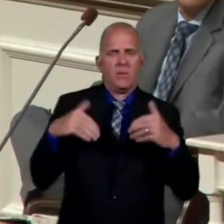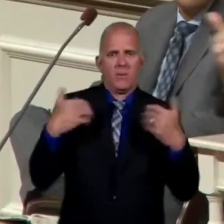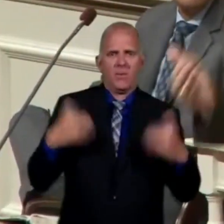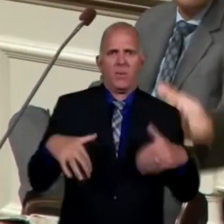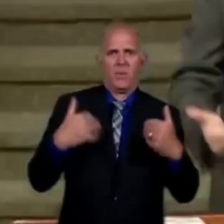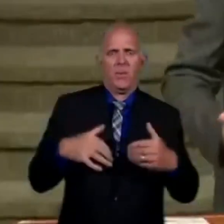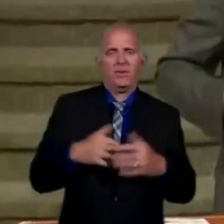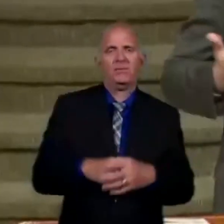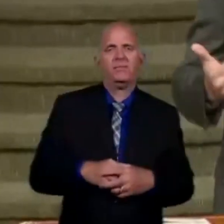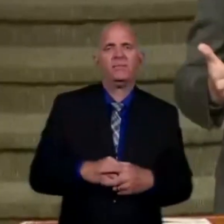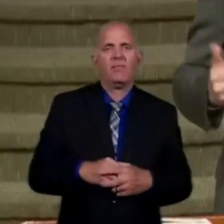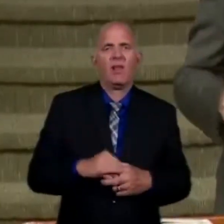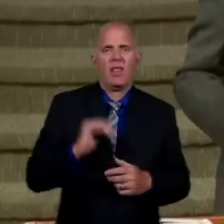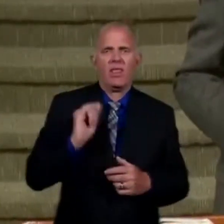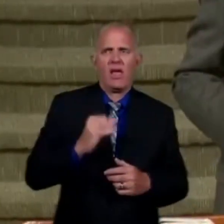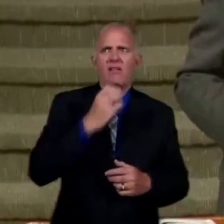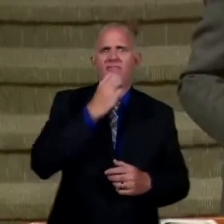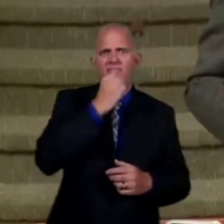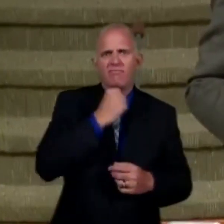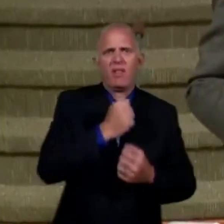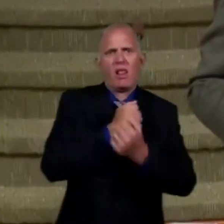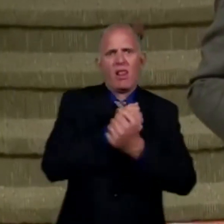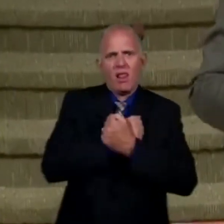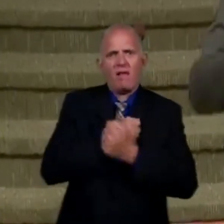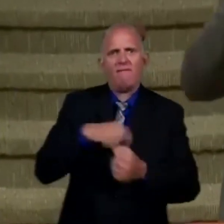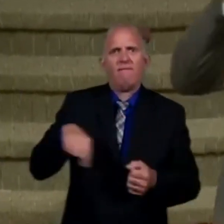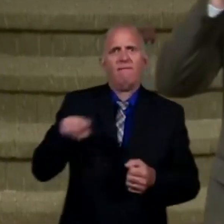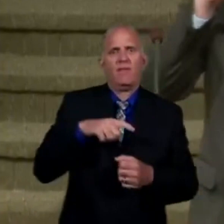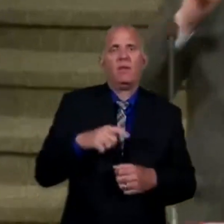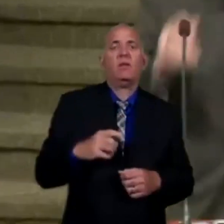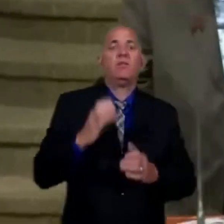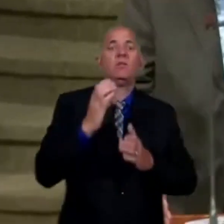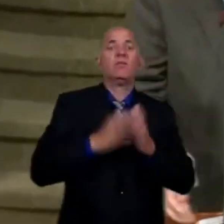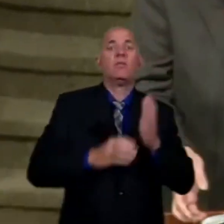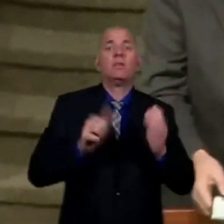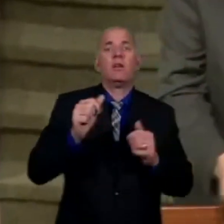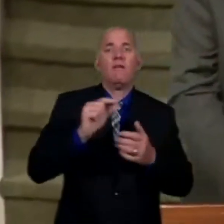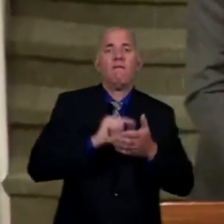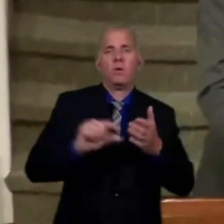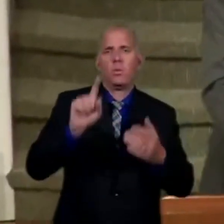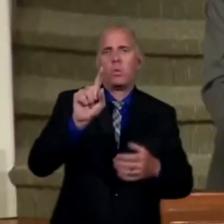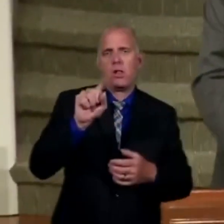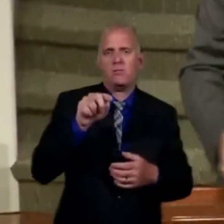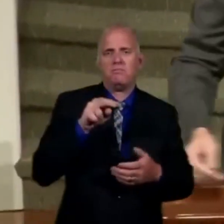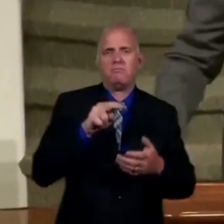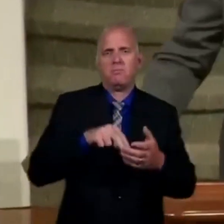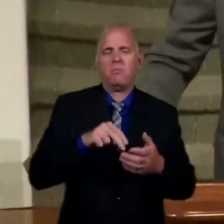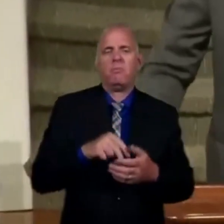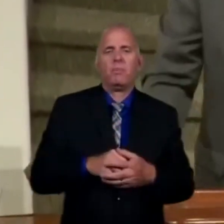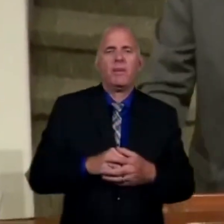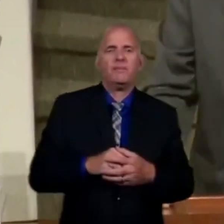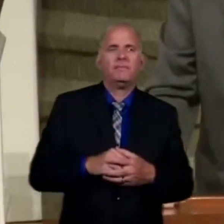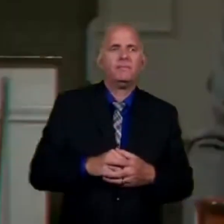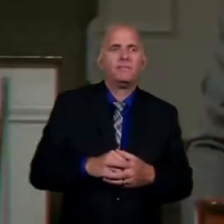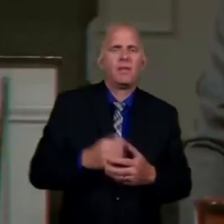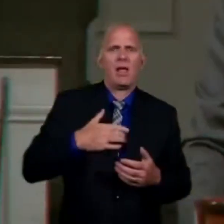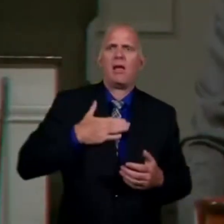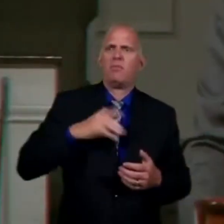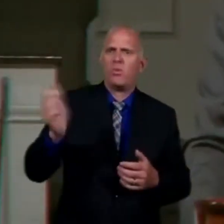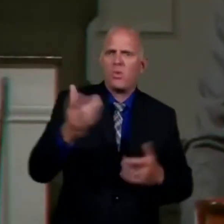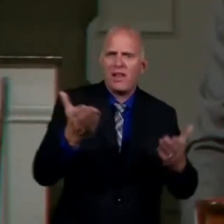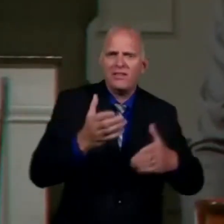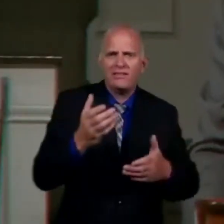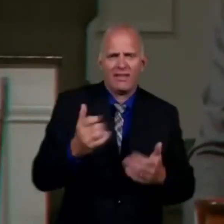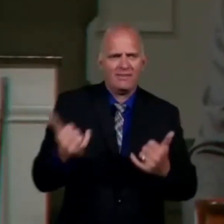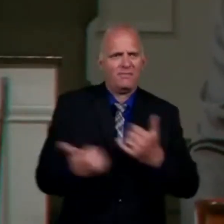see a passion that's coming on. Chapter 10, he says something similar. Look at verse number 1, would you please? Aren't you glad you're in church this morning?